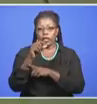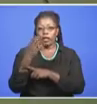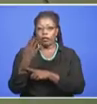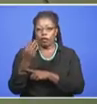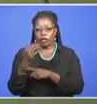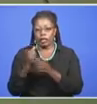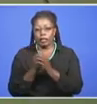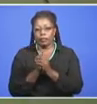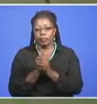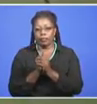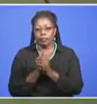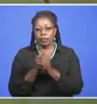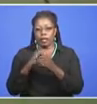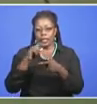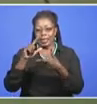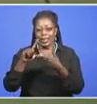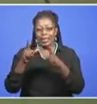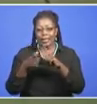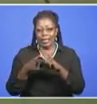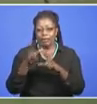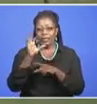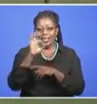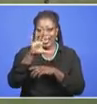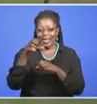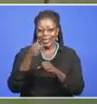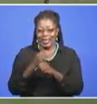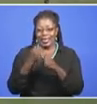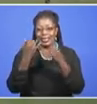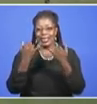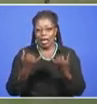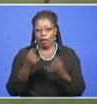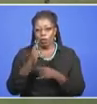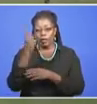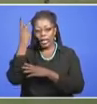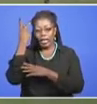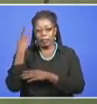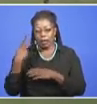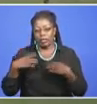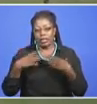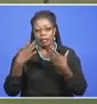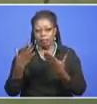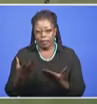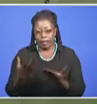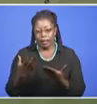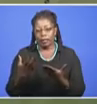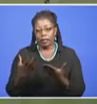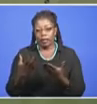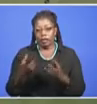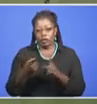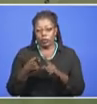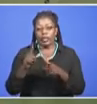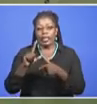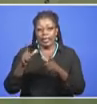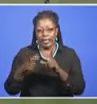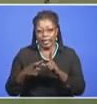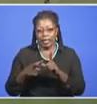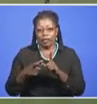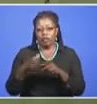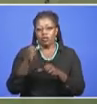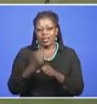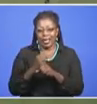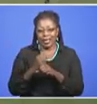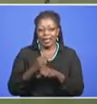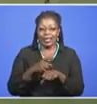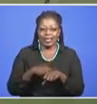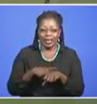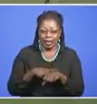2014. Been around the league now for 9 years, and I've been one of those parents who've been committed to the league. And you know, whenever you get to a point when you